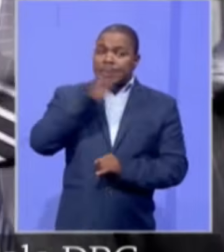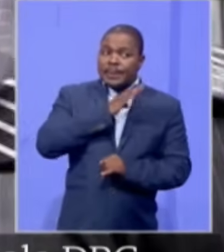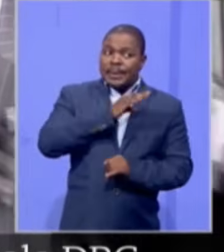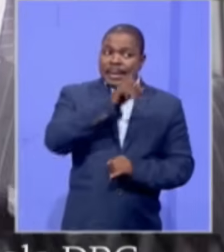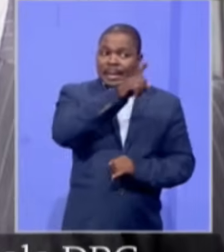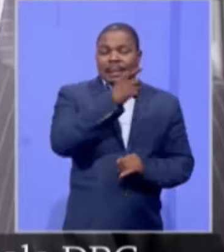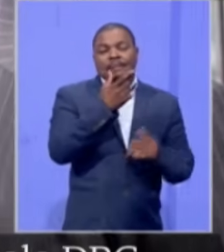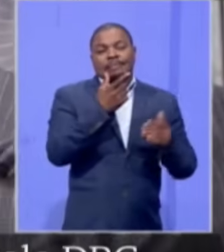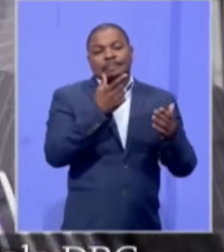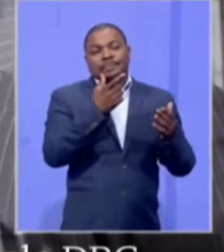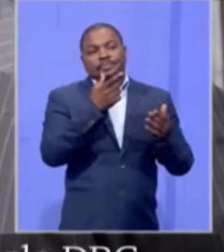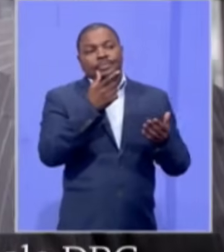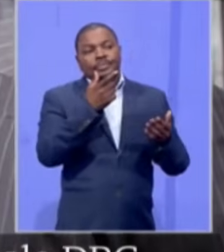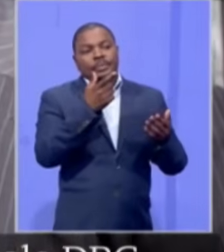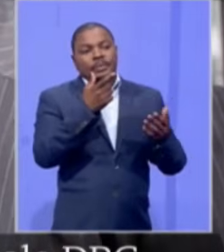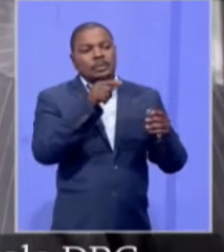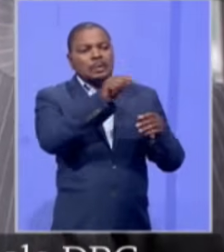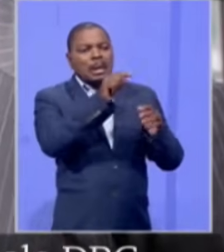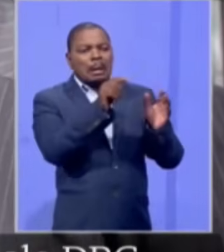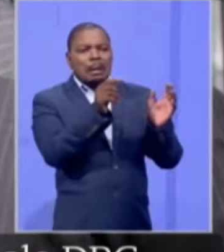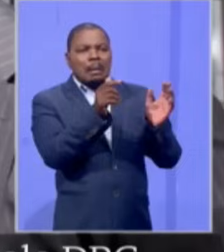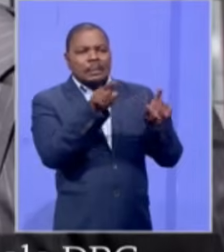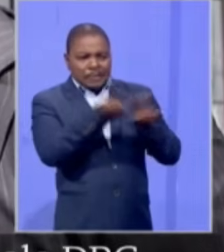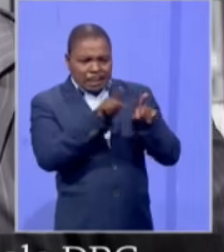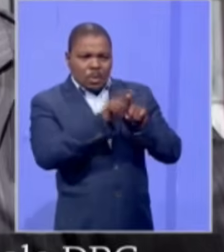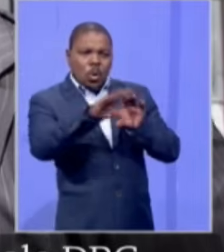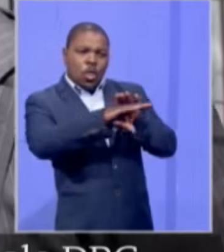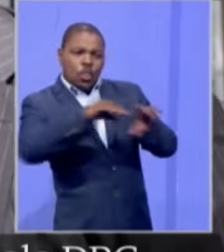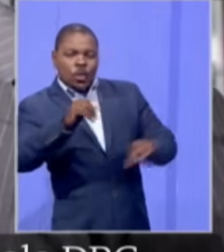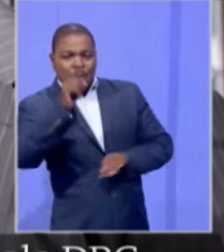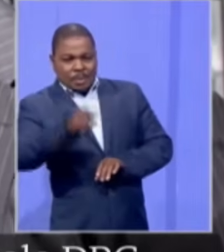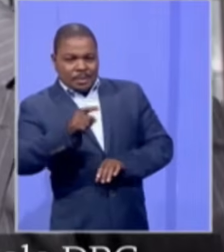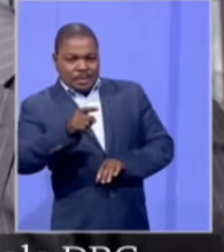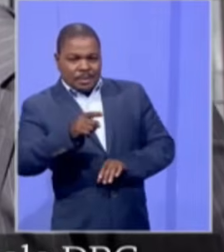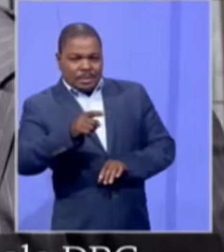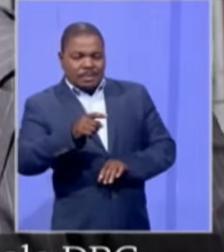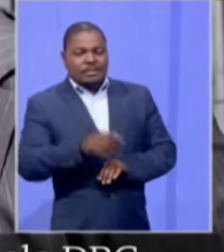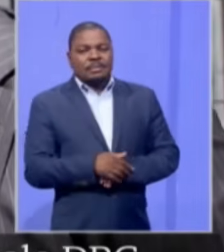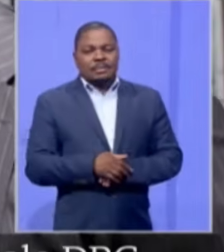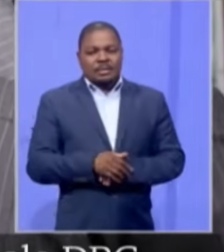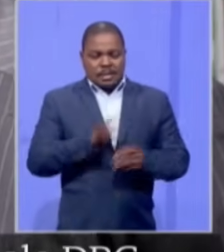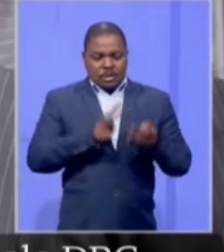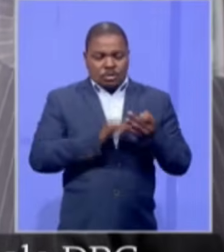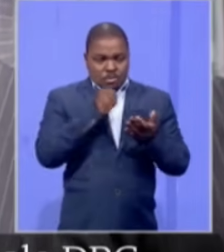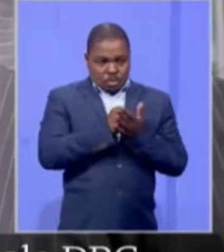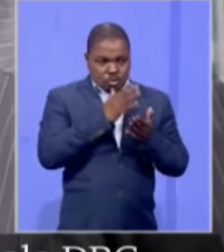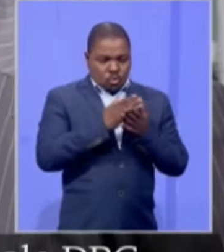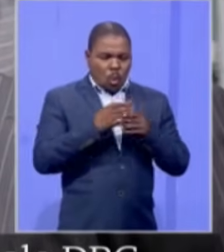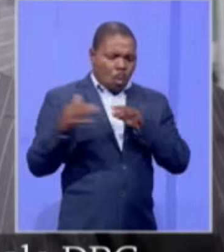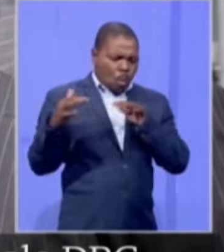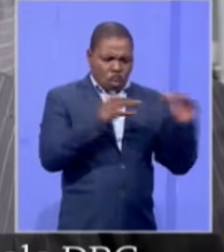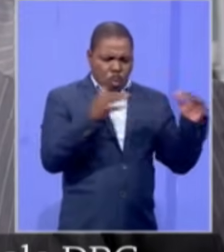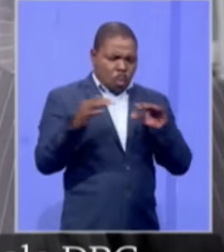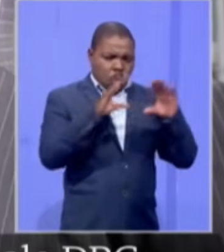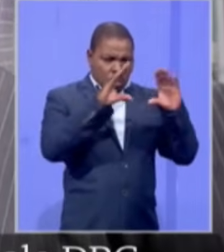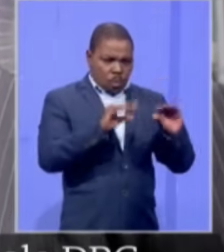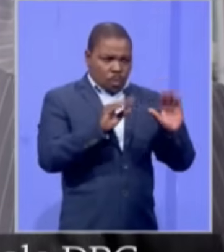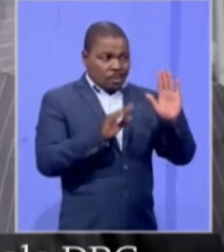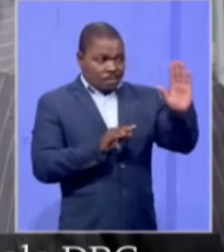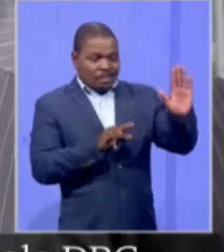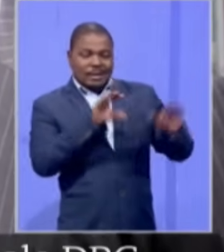conflict must also withdraw and also be engaged in a process of ceasefire. So the sovereignty of